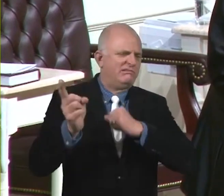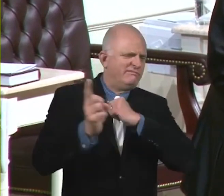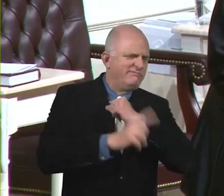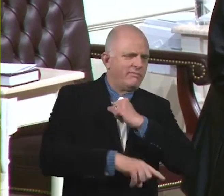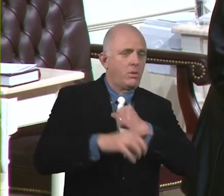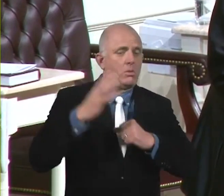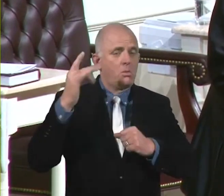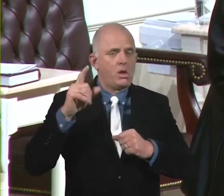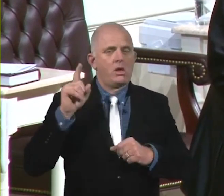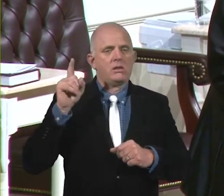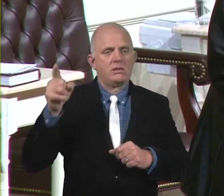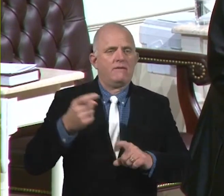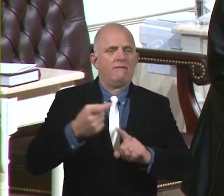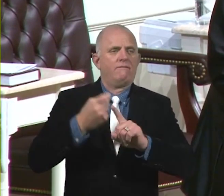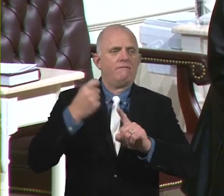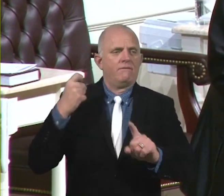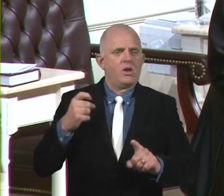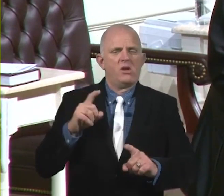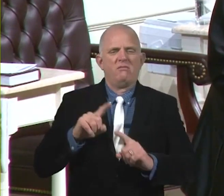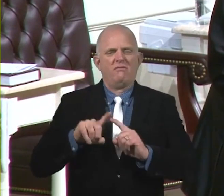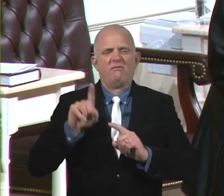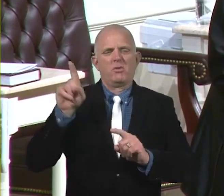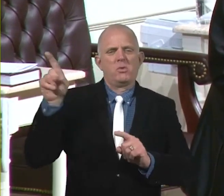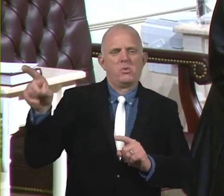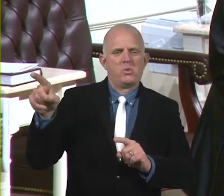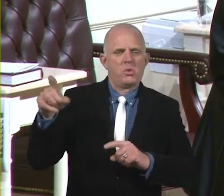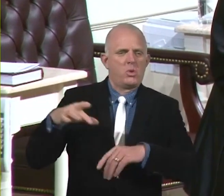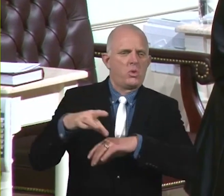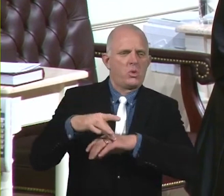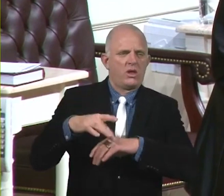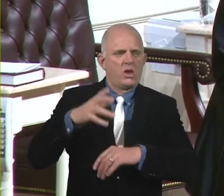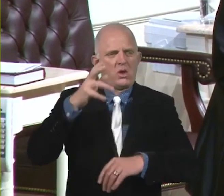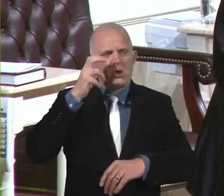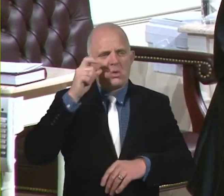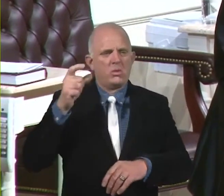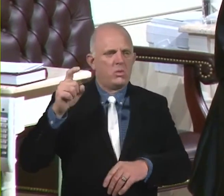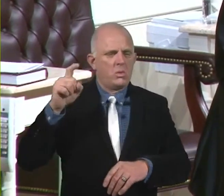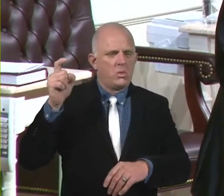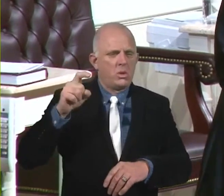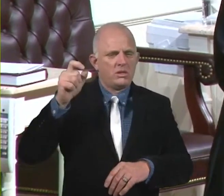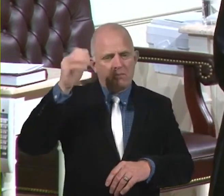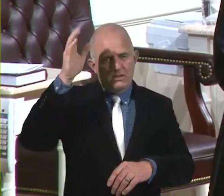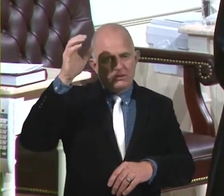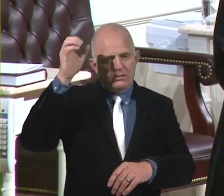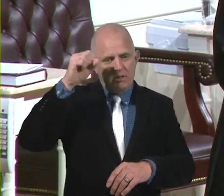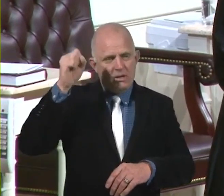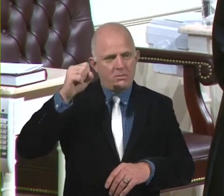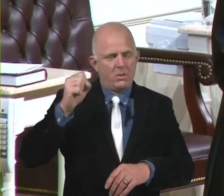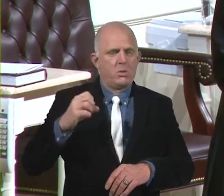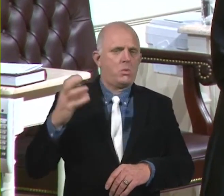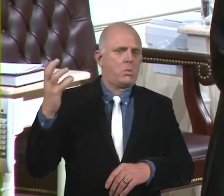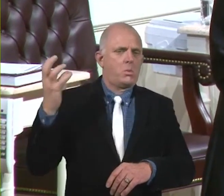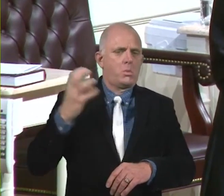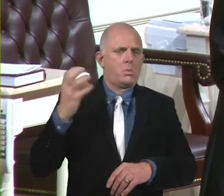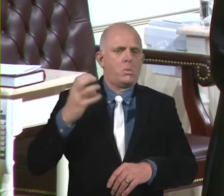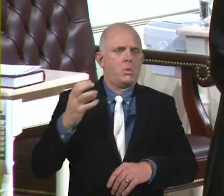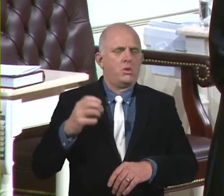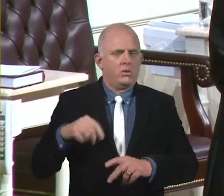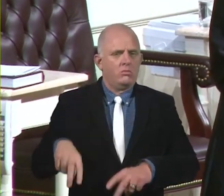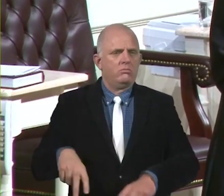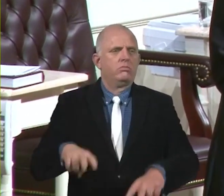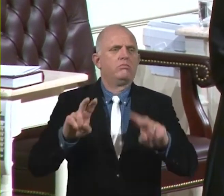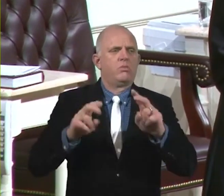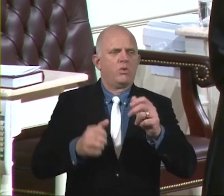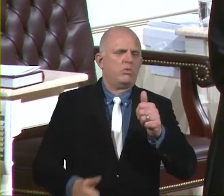she came from the uttermost parts of the earth to hear the wisdom of Solomon. And behold, a greater